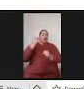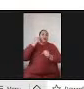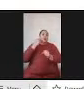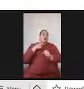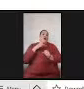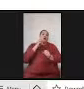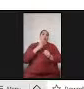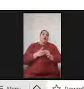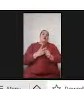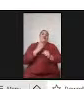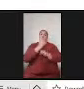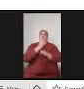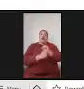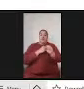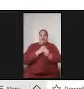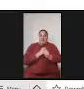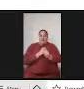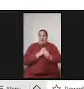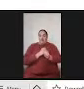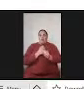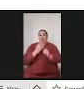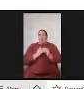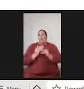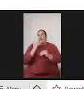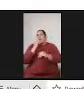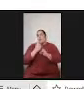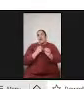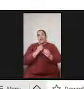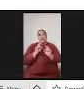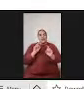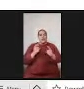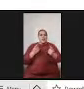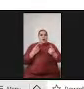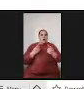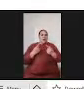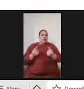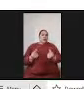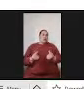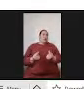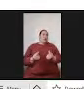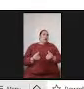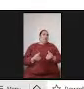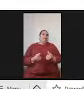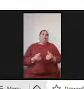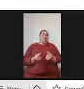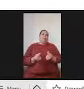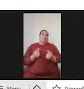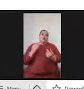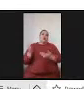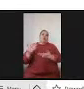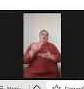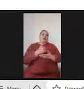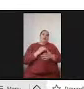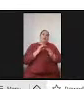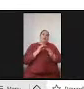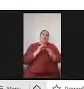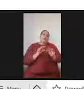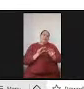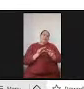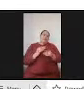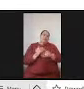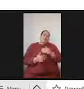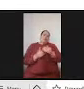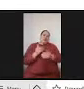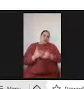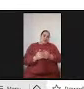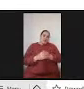for a year, but more than a year, not be able to procure this process.